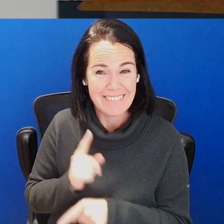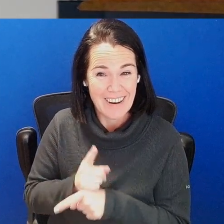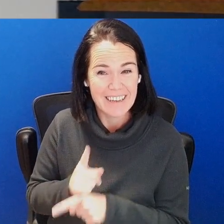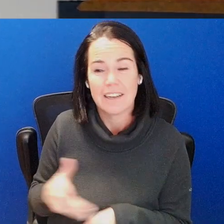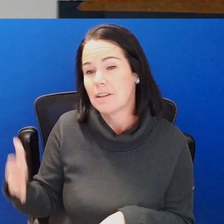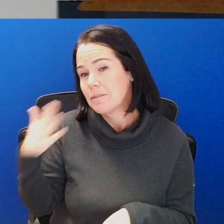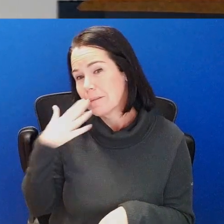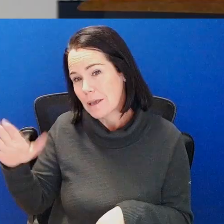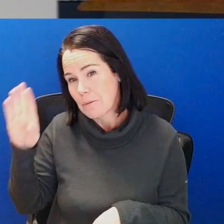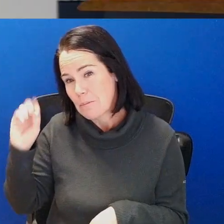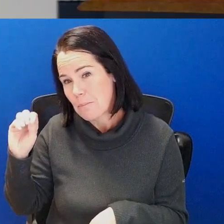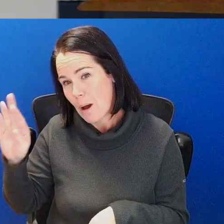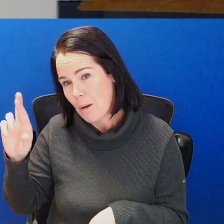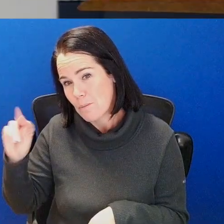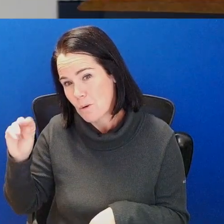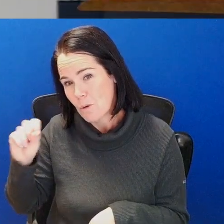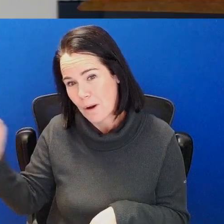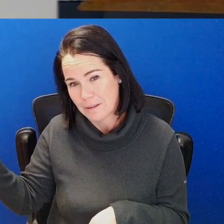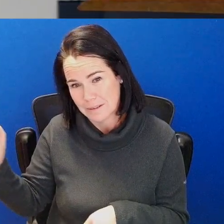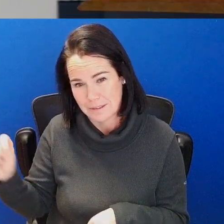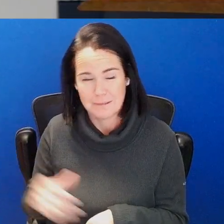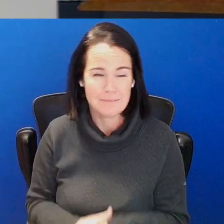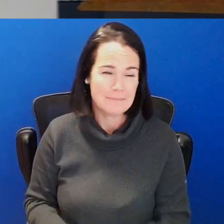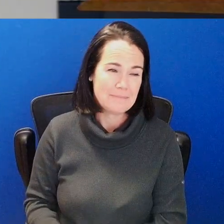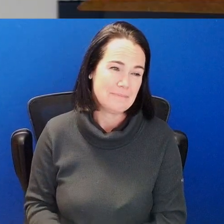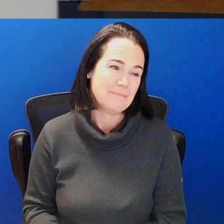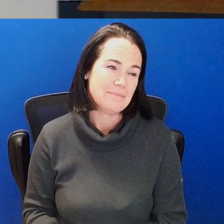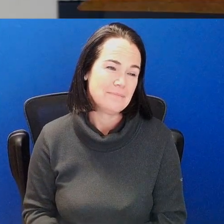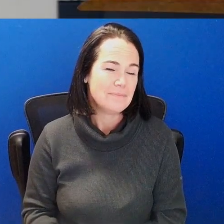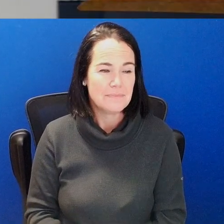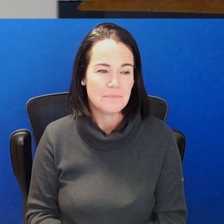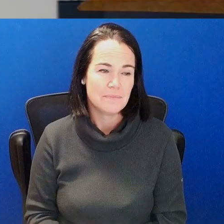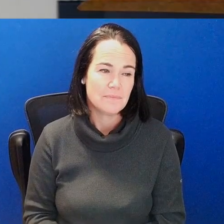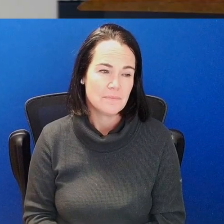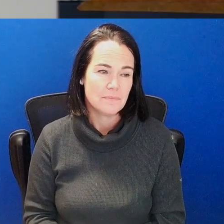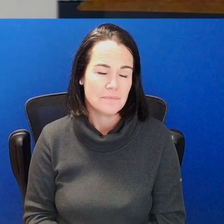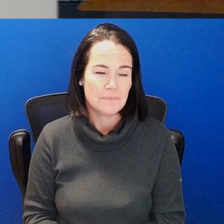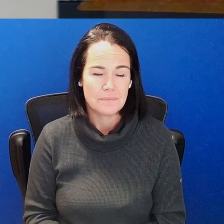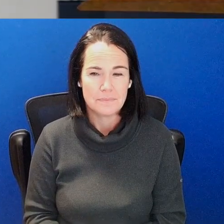Right. Bob Ross, thank you for that wisdom.